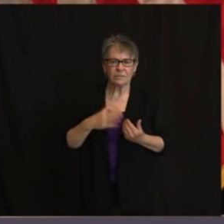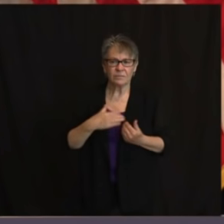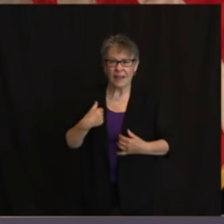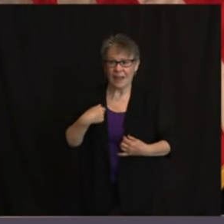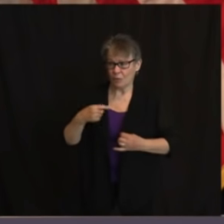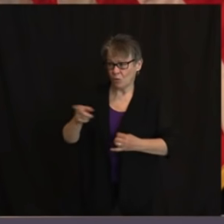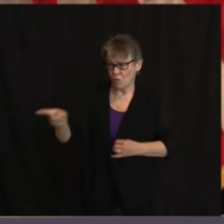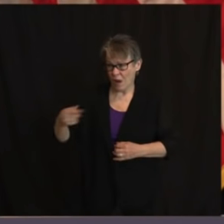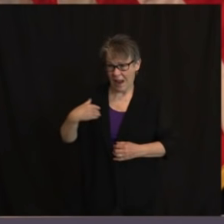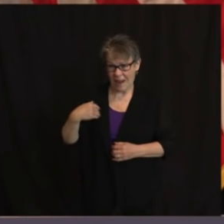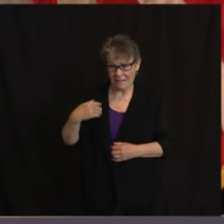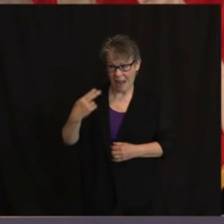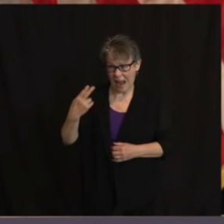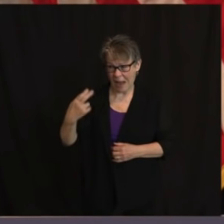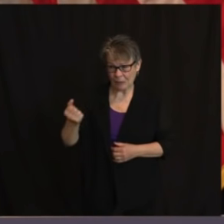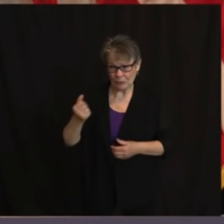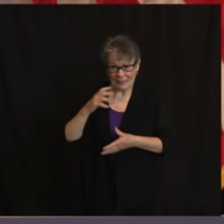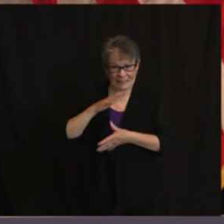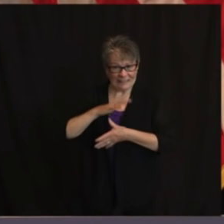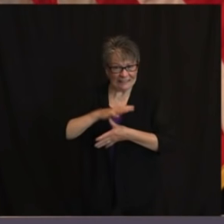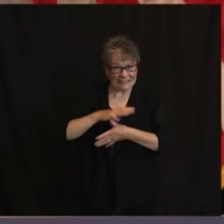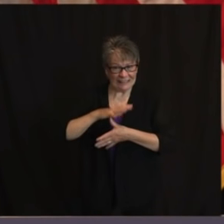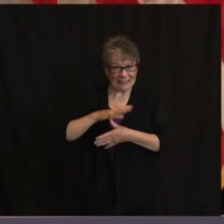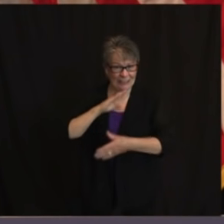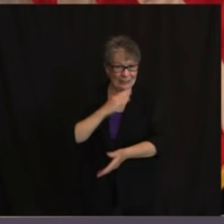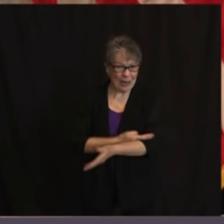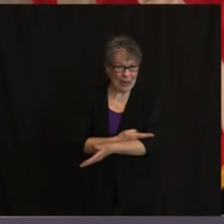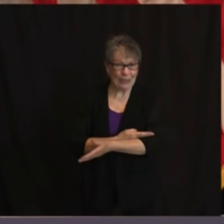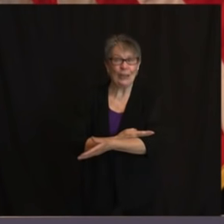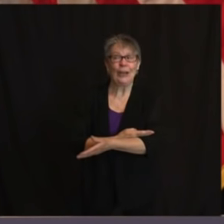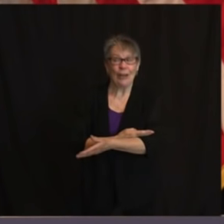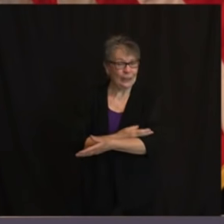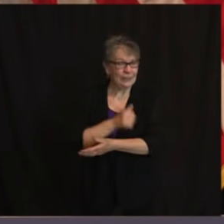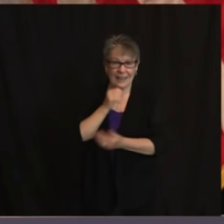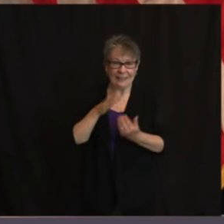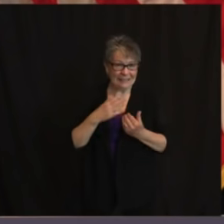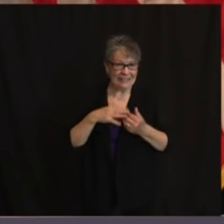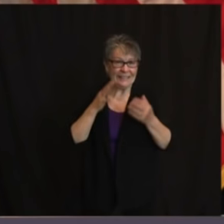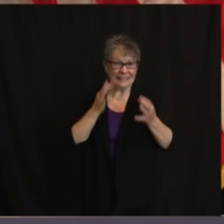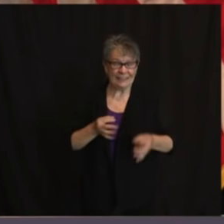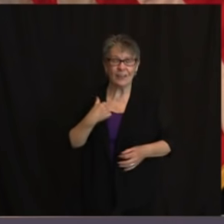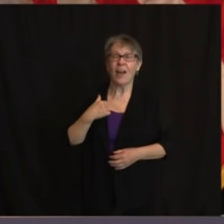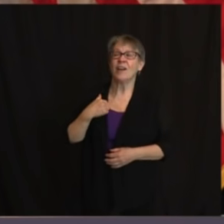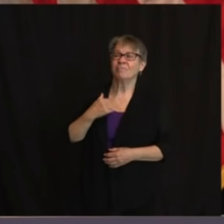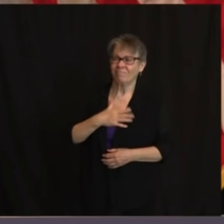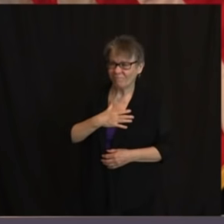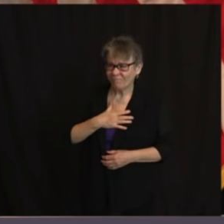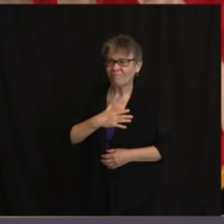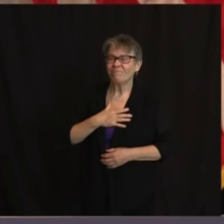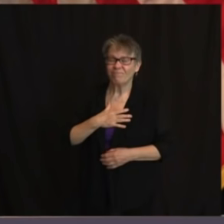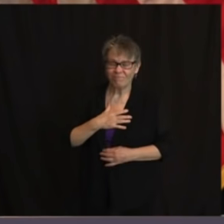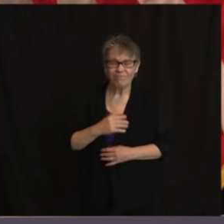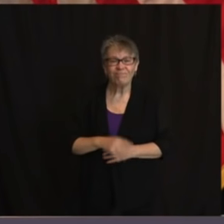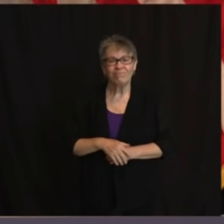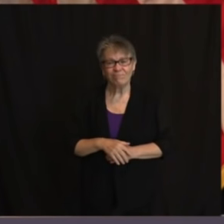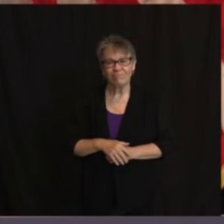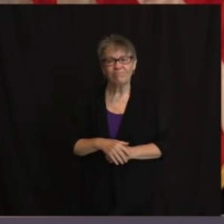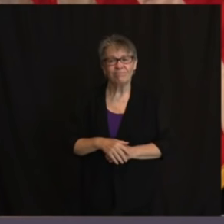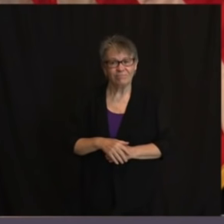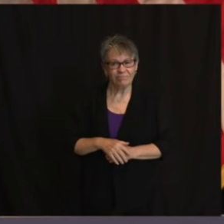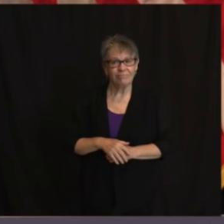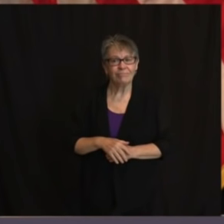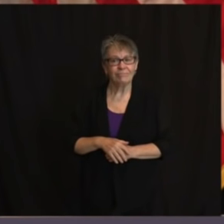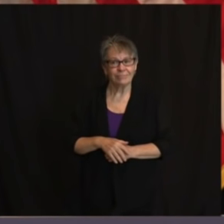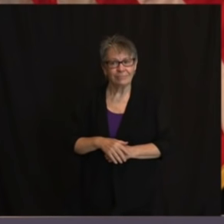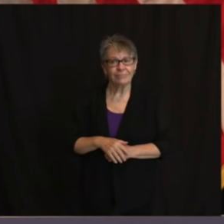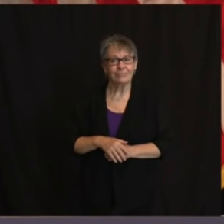high school senior in your house, and I've taken an enormous amount of, and I know you have as well, we all